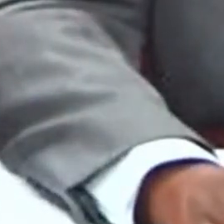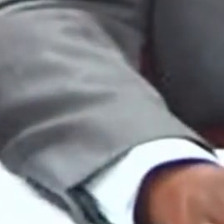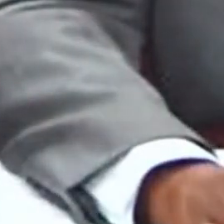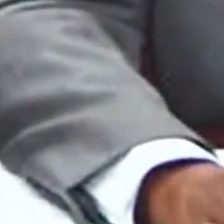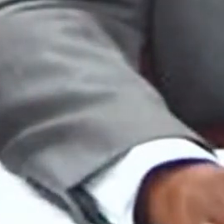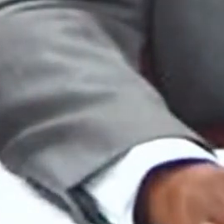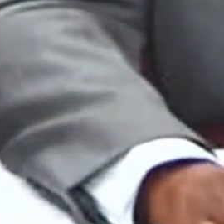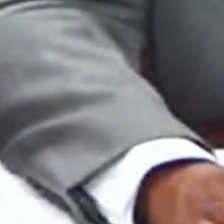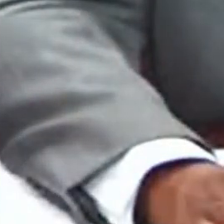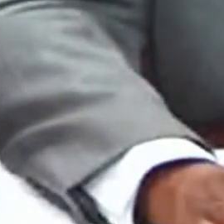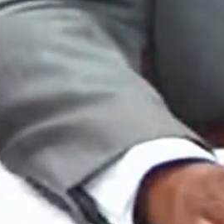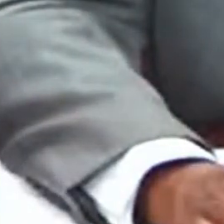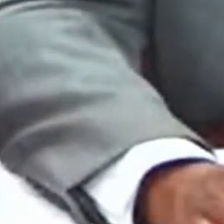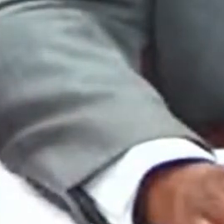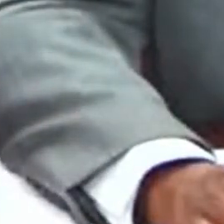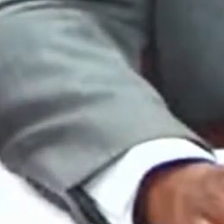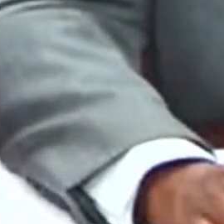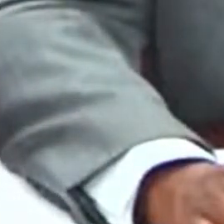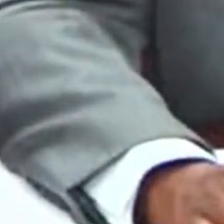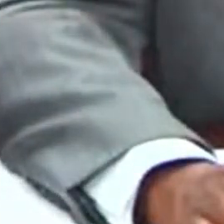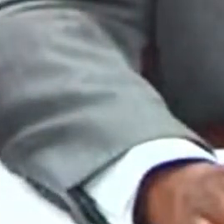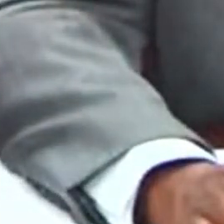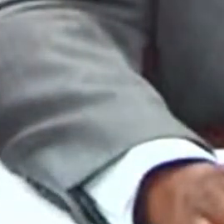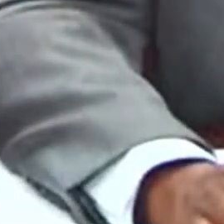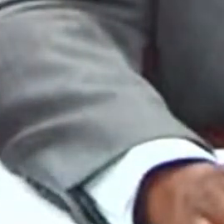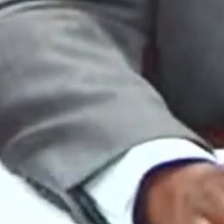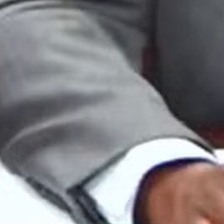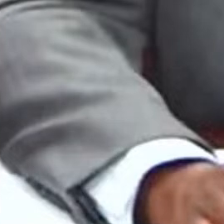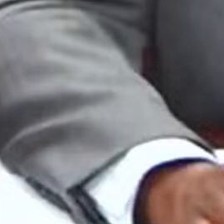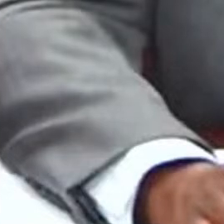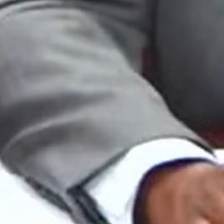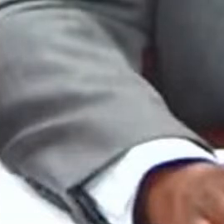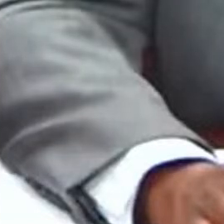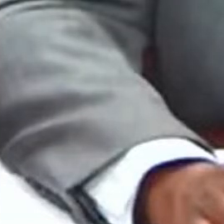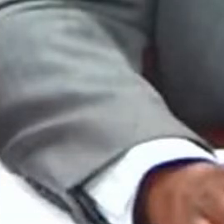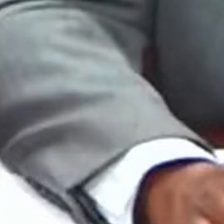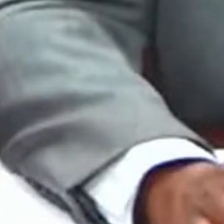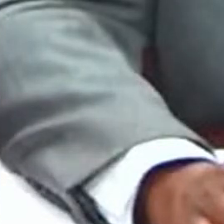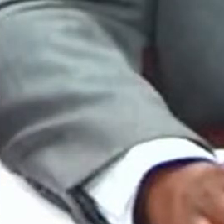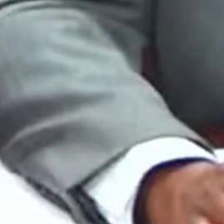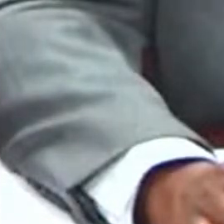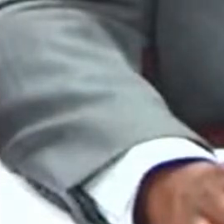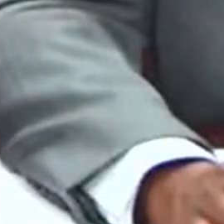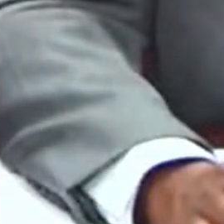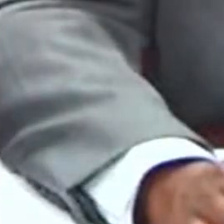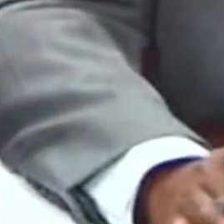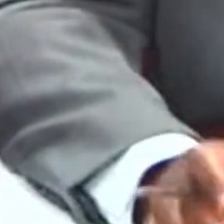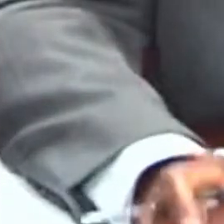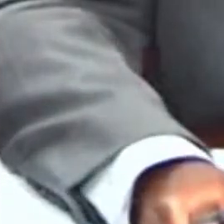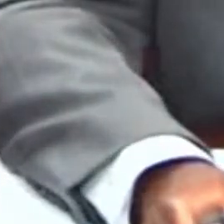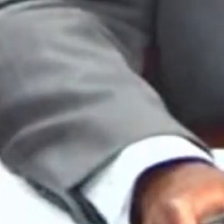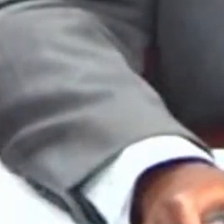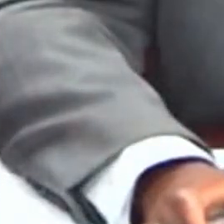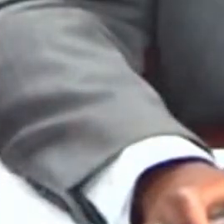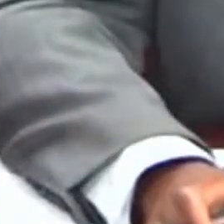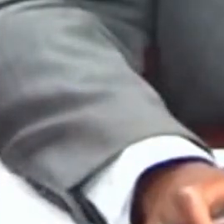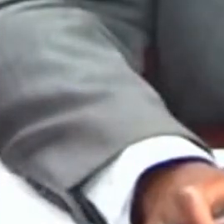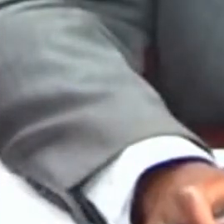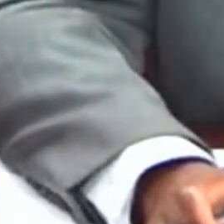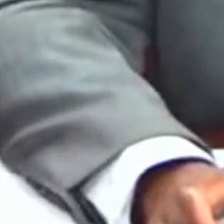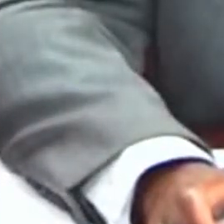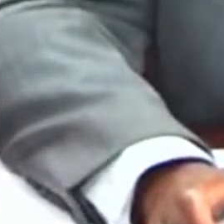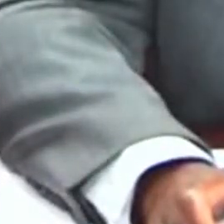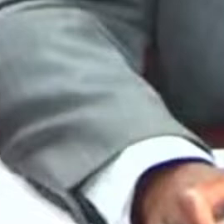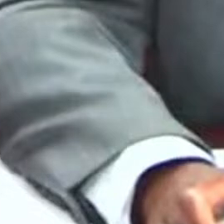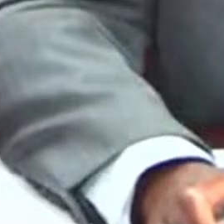these annual prescriptions? We should be able to, if we really resolve as a country that we need to do this. Because